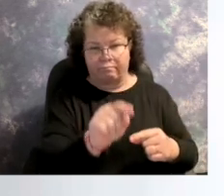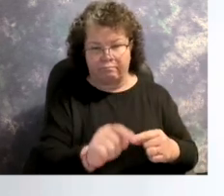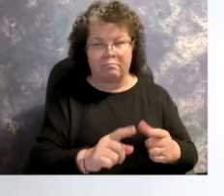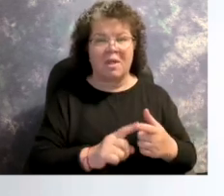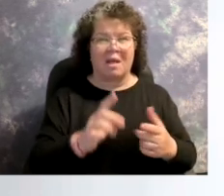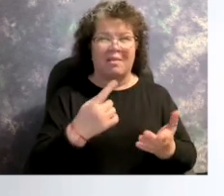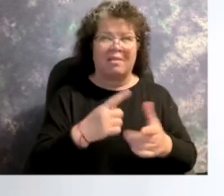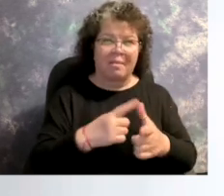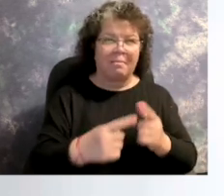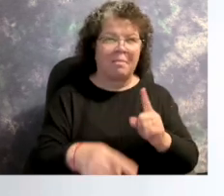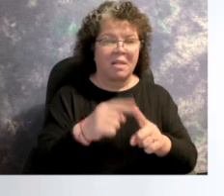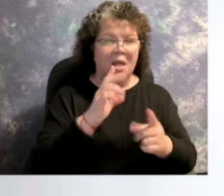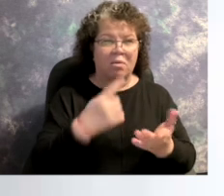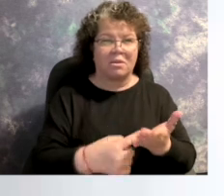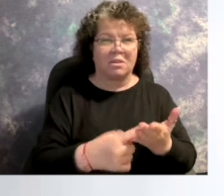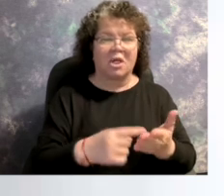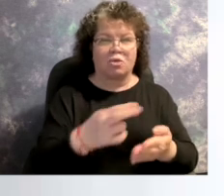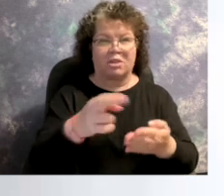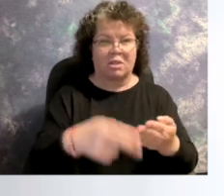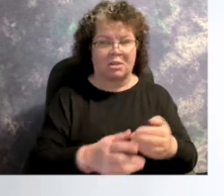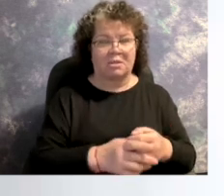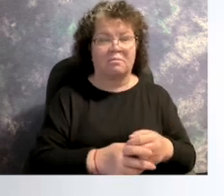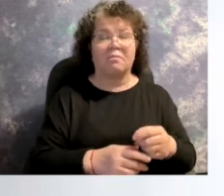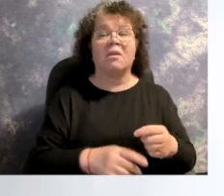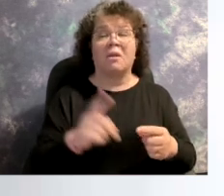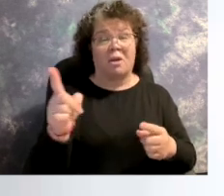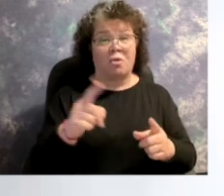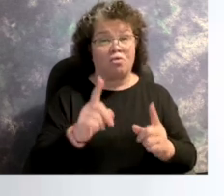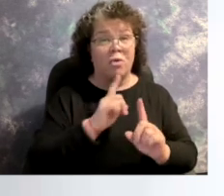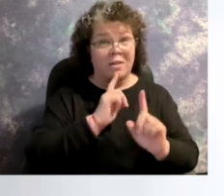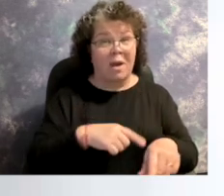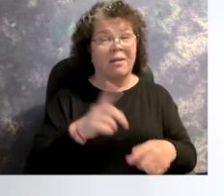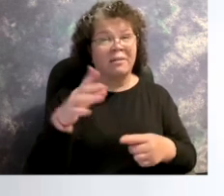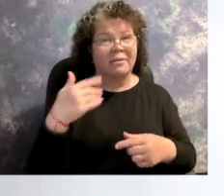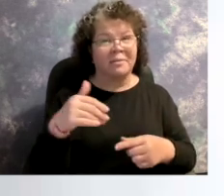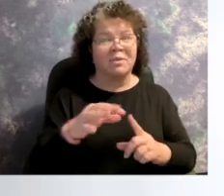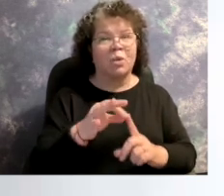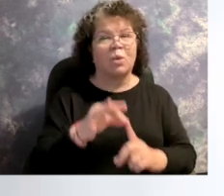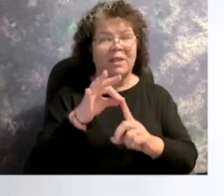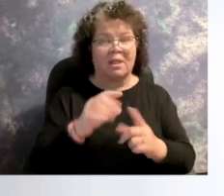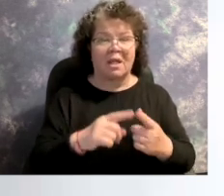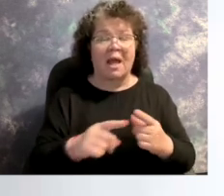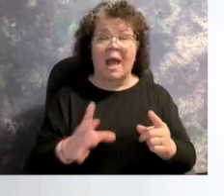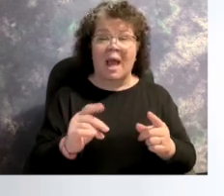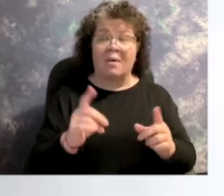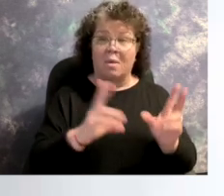the results as well. Responses were unique, and the number of respondents was